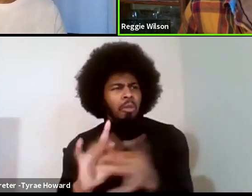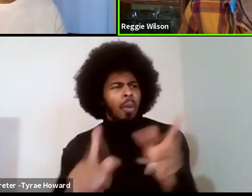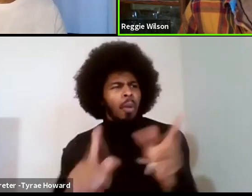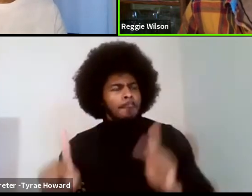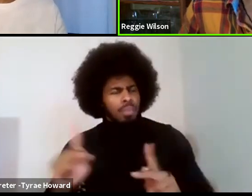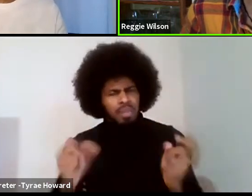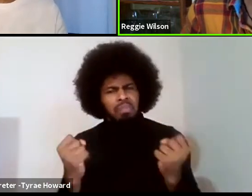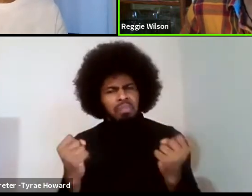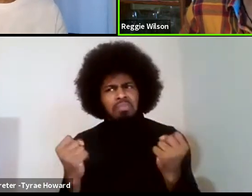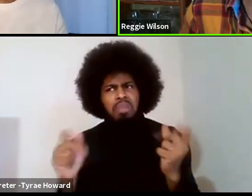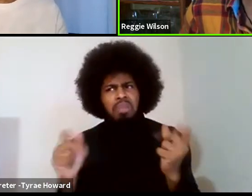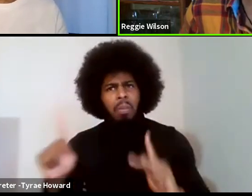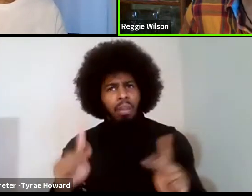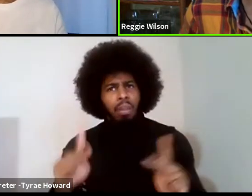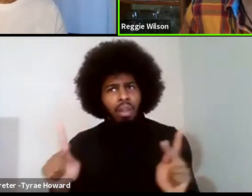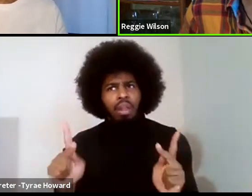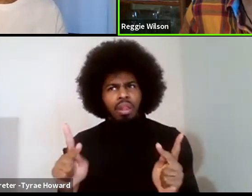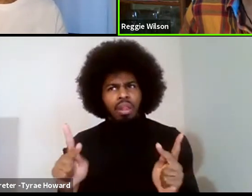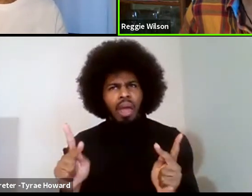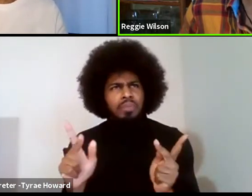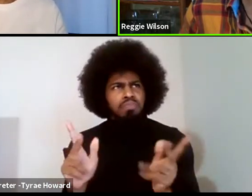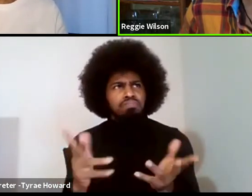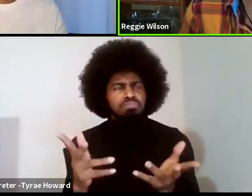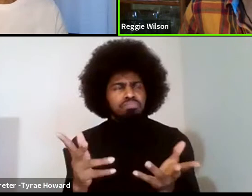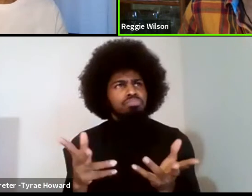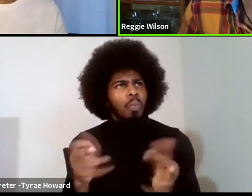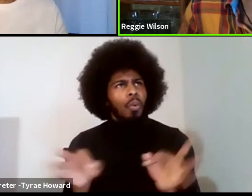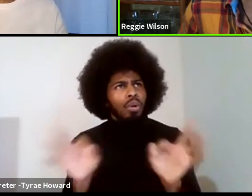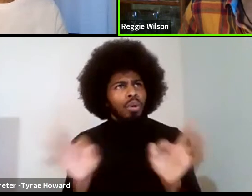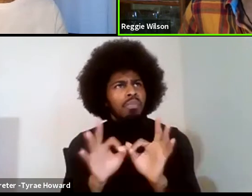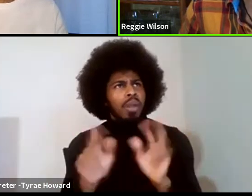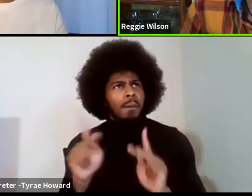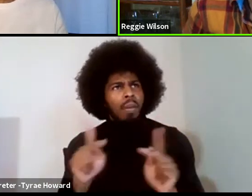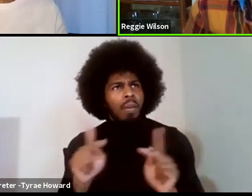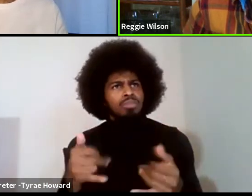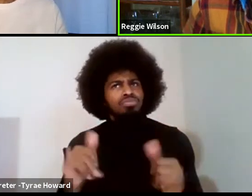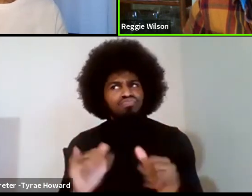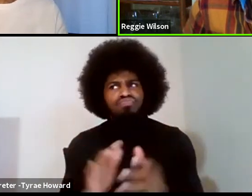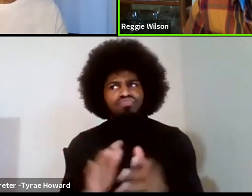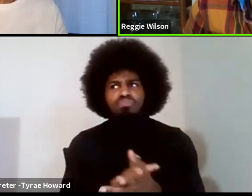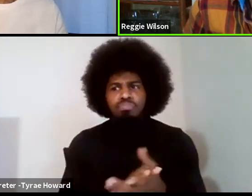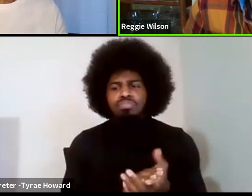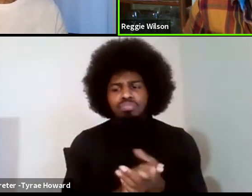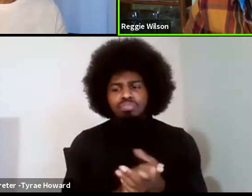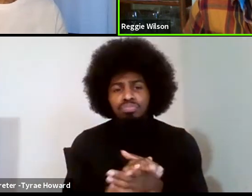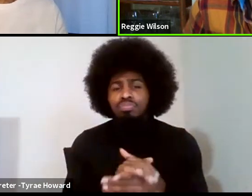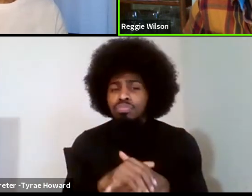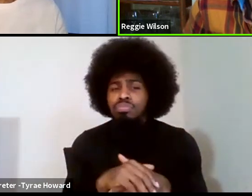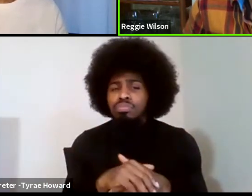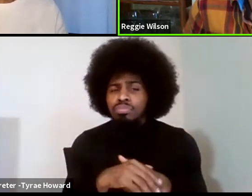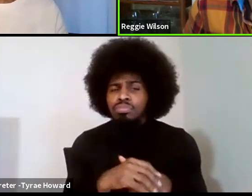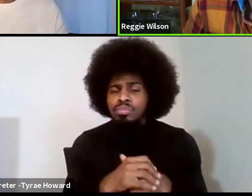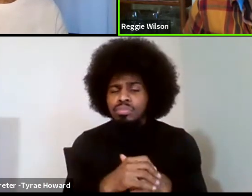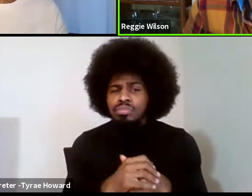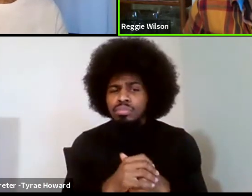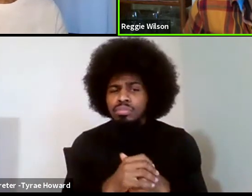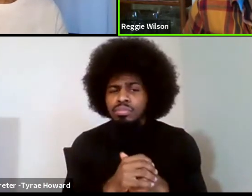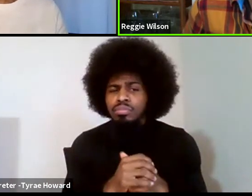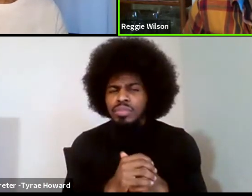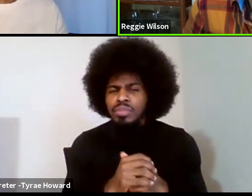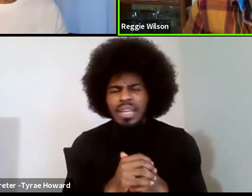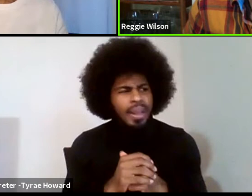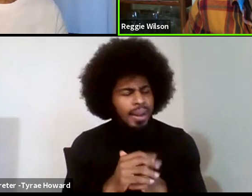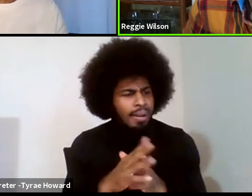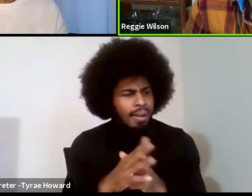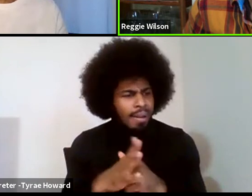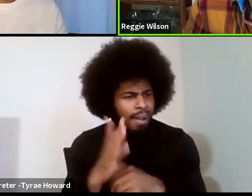think Paul sees her every once in a while, but and I made a big solo on Stephanie. I forget